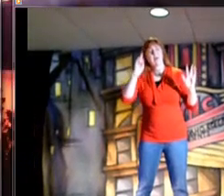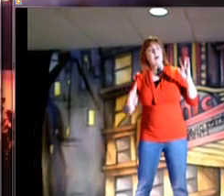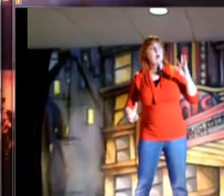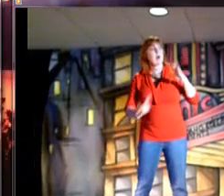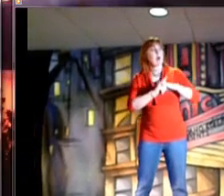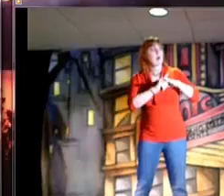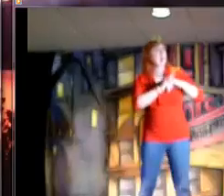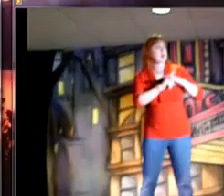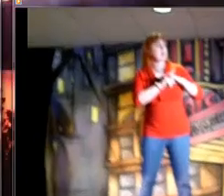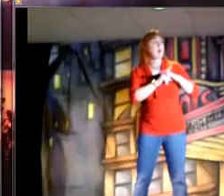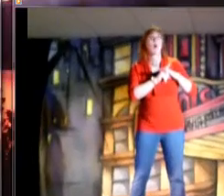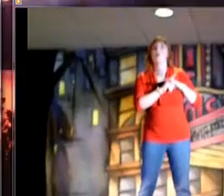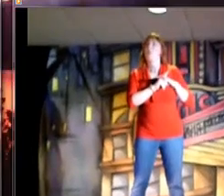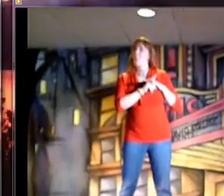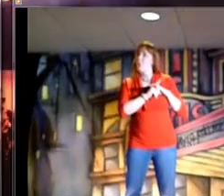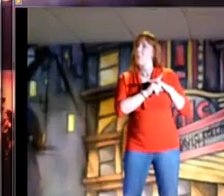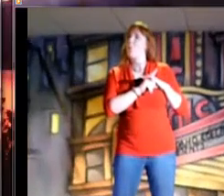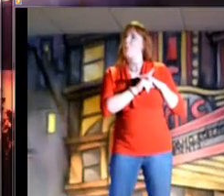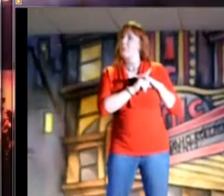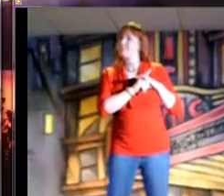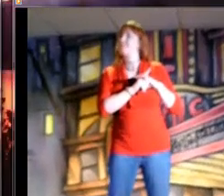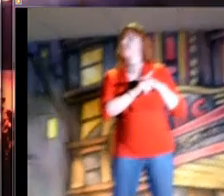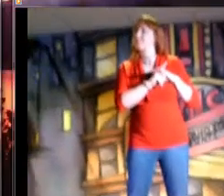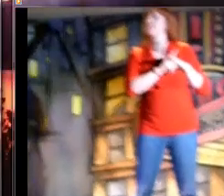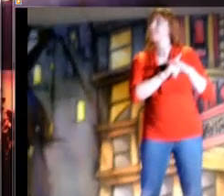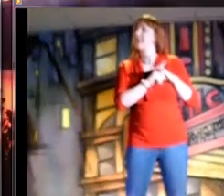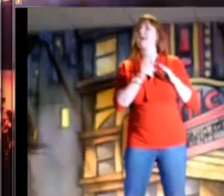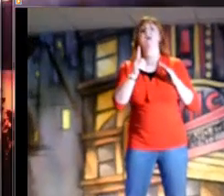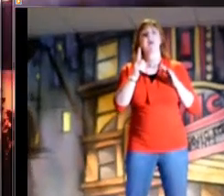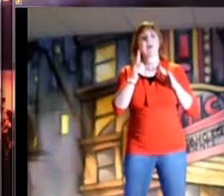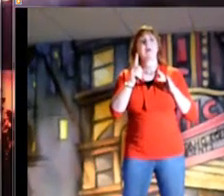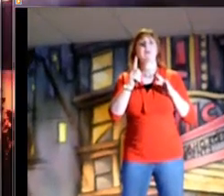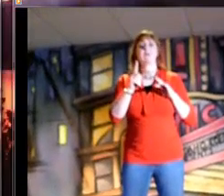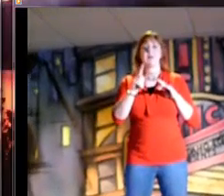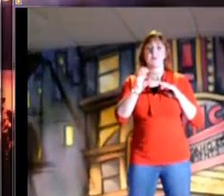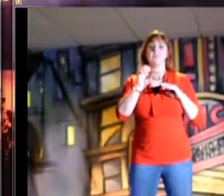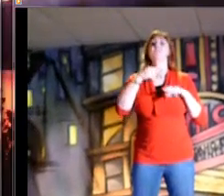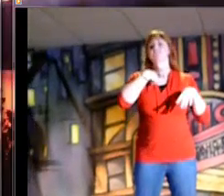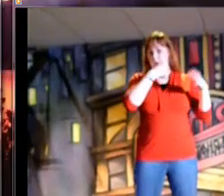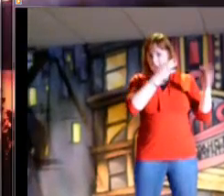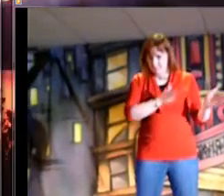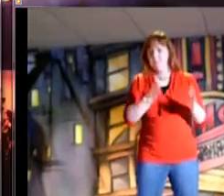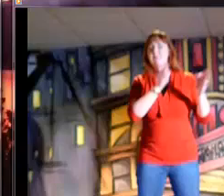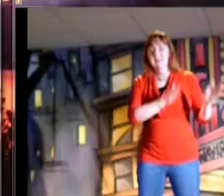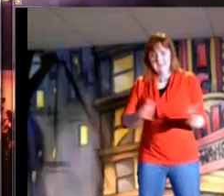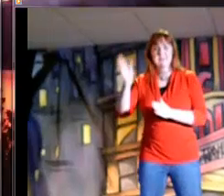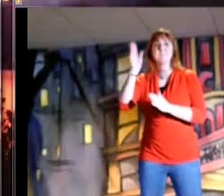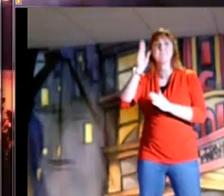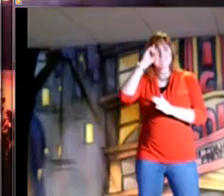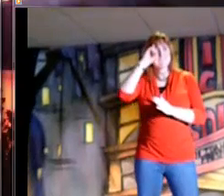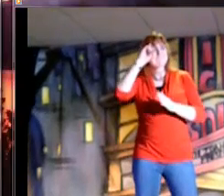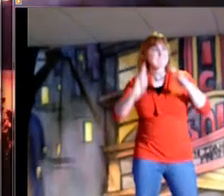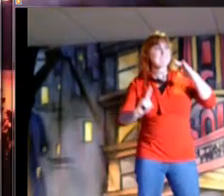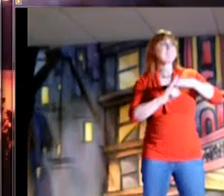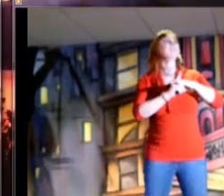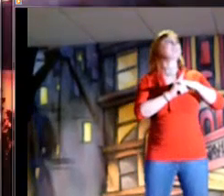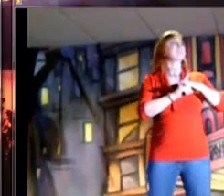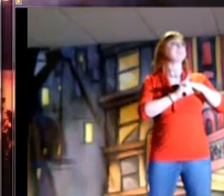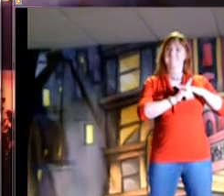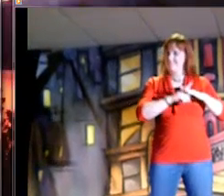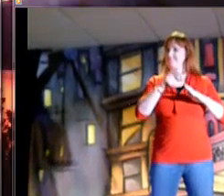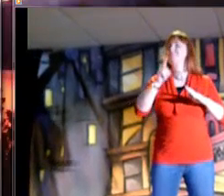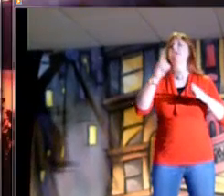Okay, and so I'm still going on trying to set it up. I'm still introducing myself. Again, the video quality of this is very